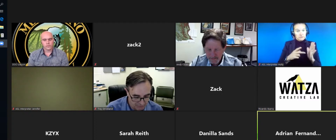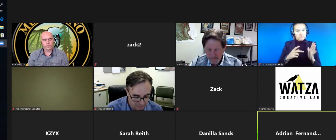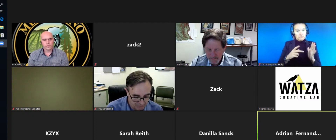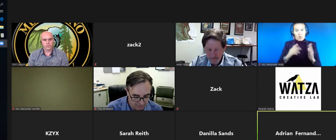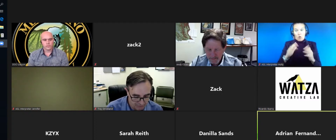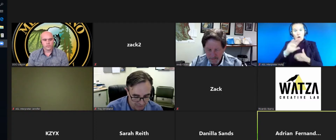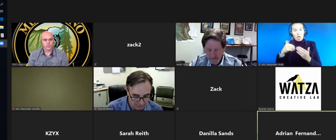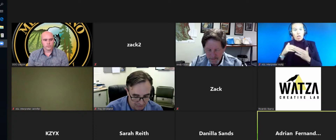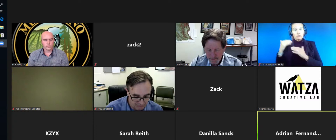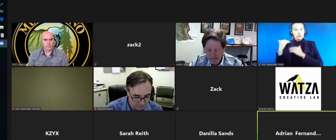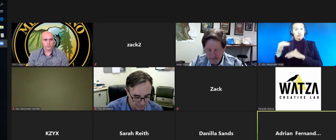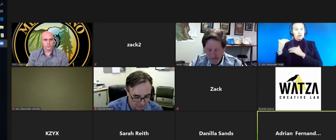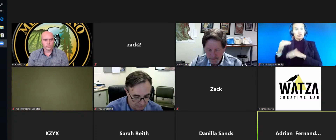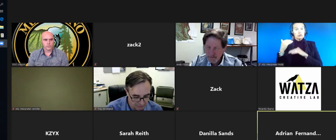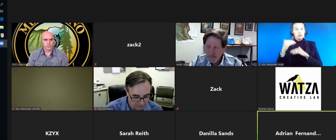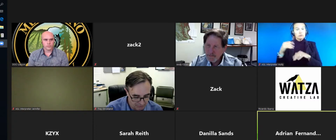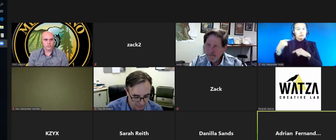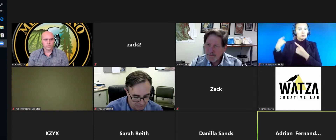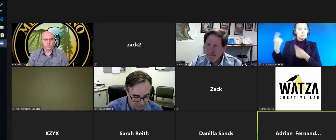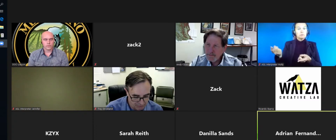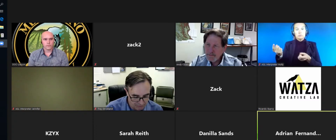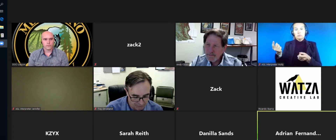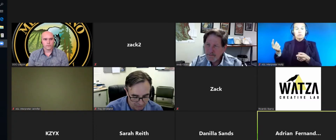put in place over the last year as kind of a paper tiger?